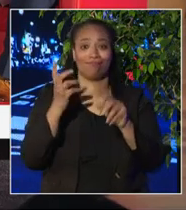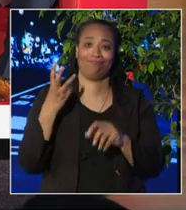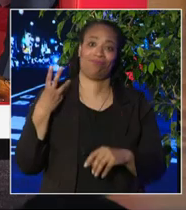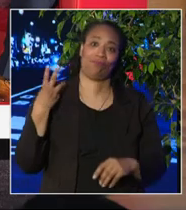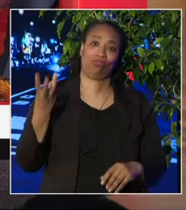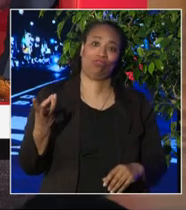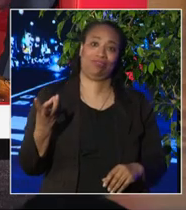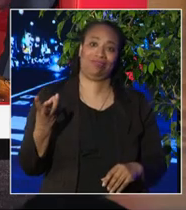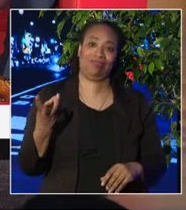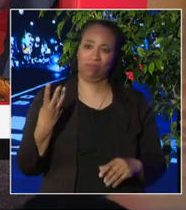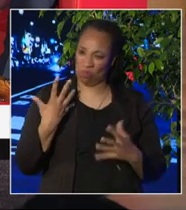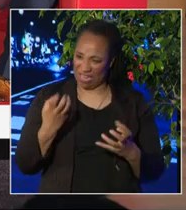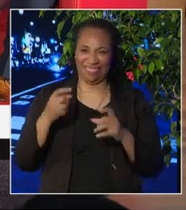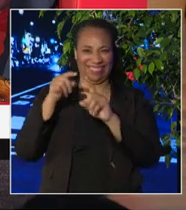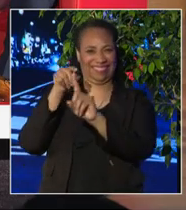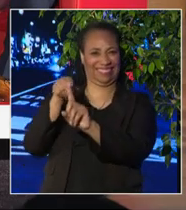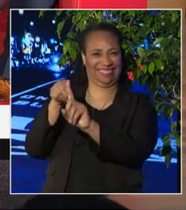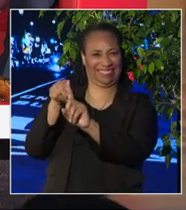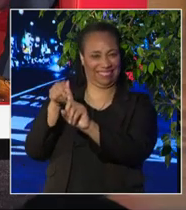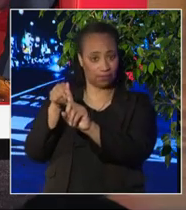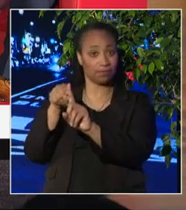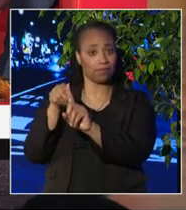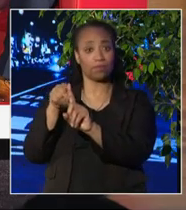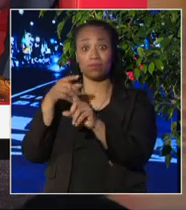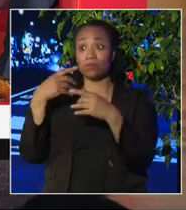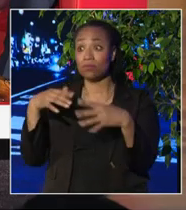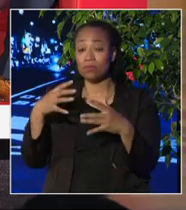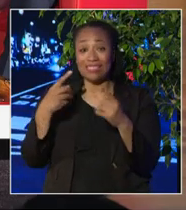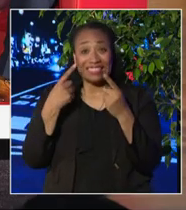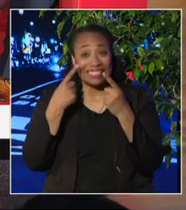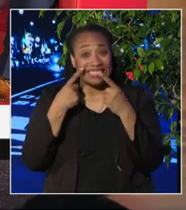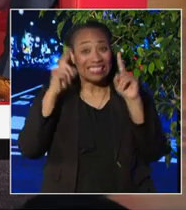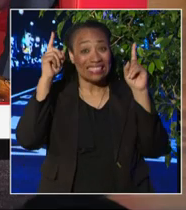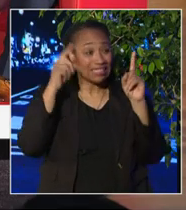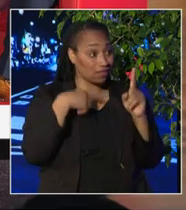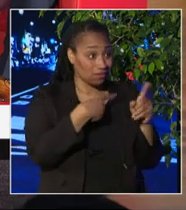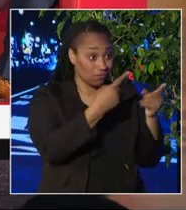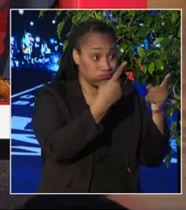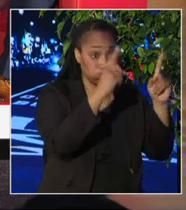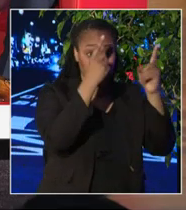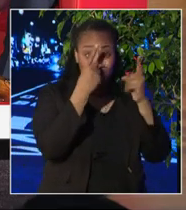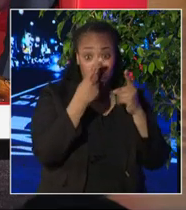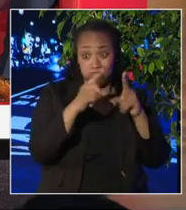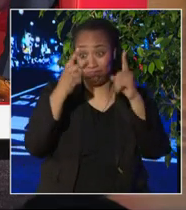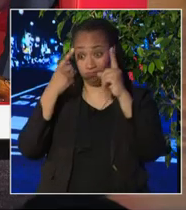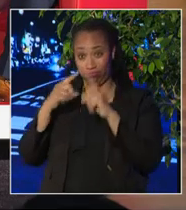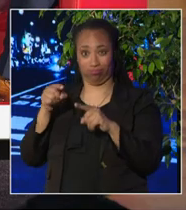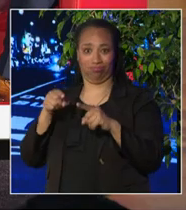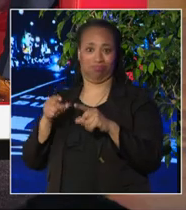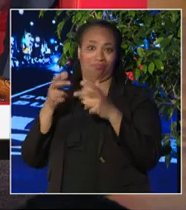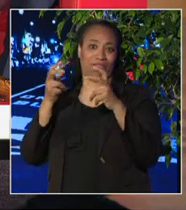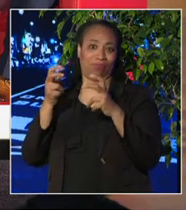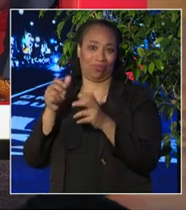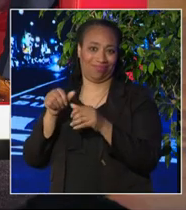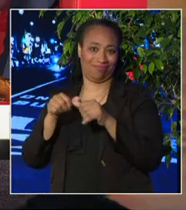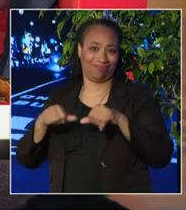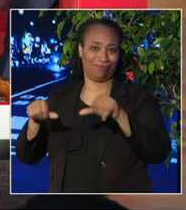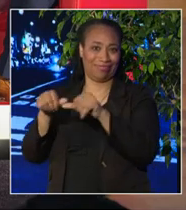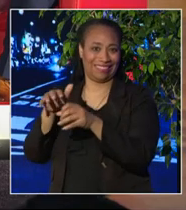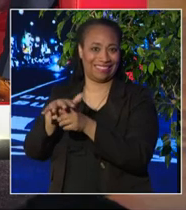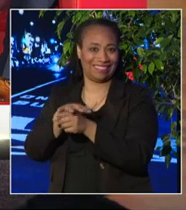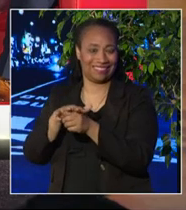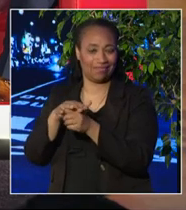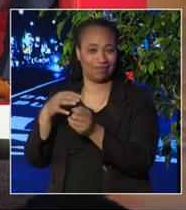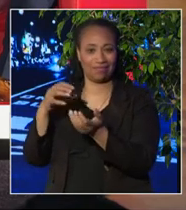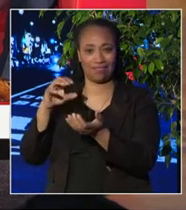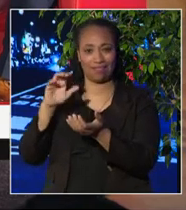here. Extremely successful. And so when we were going through these kind of discussions around the